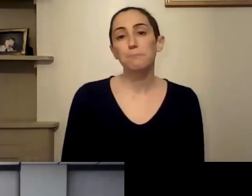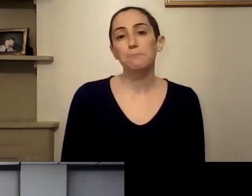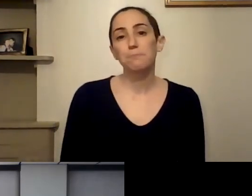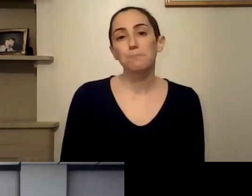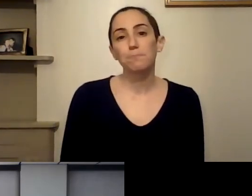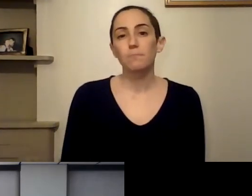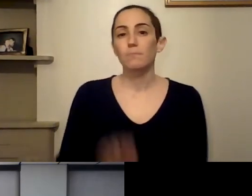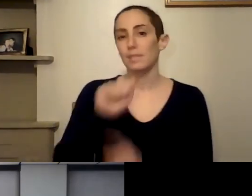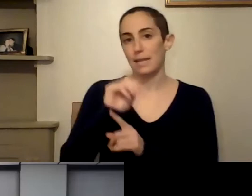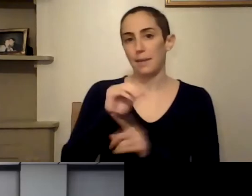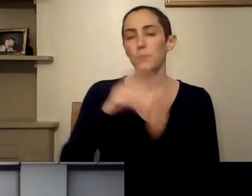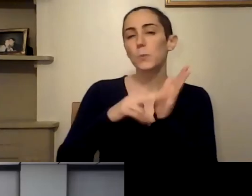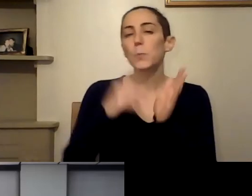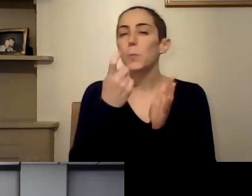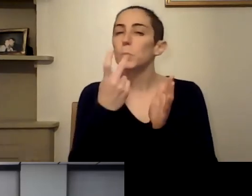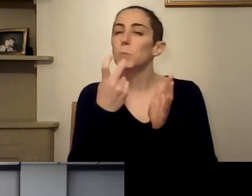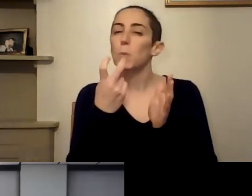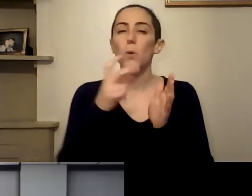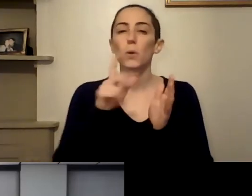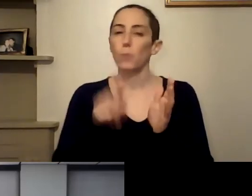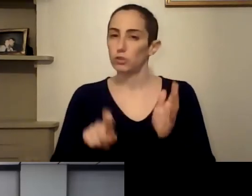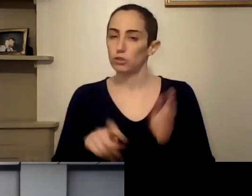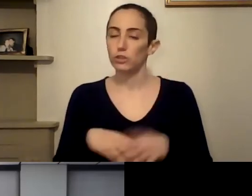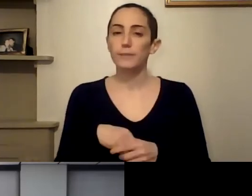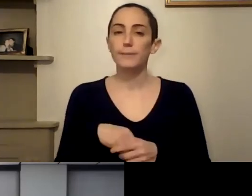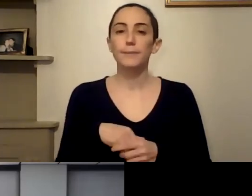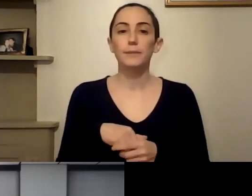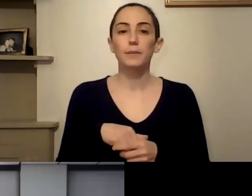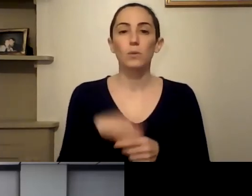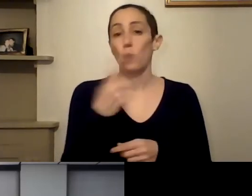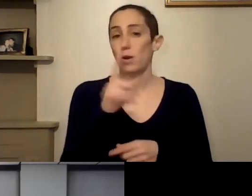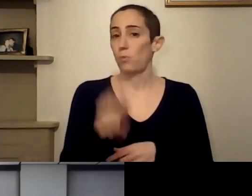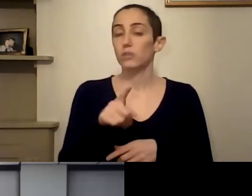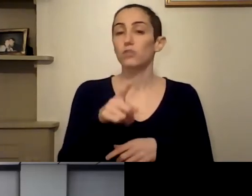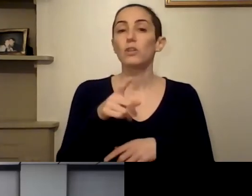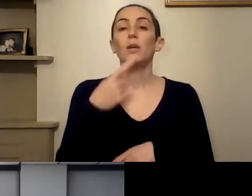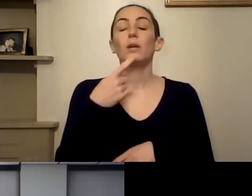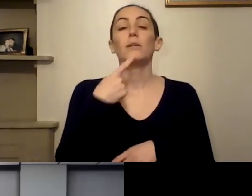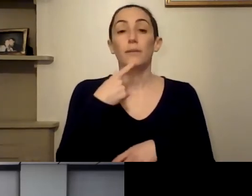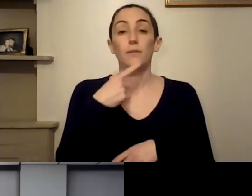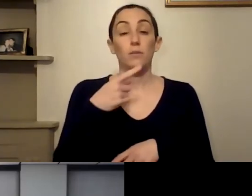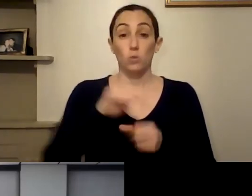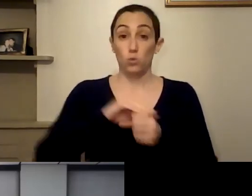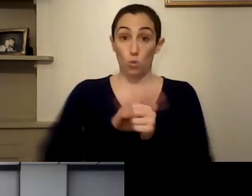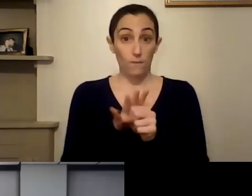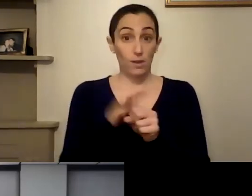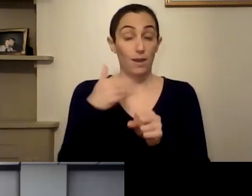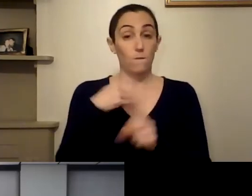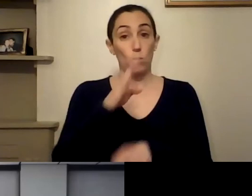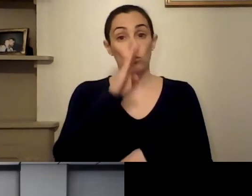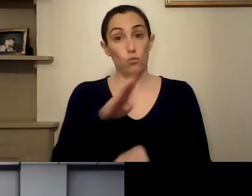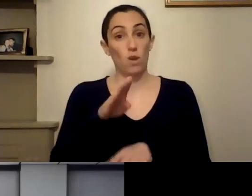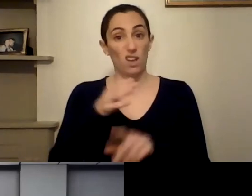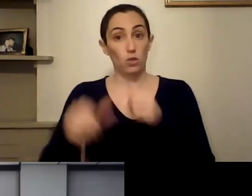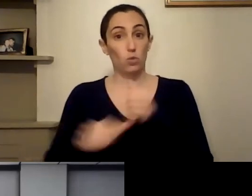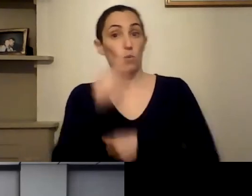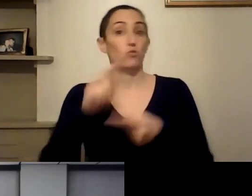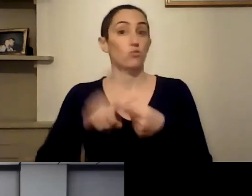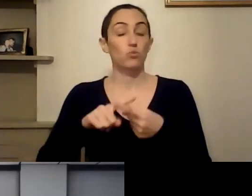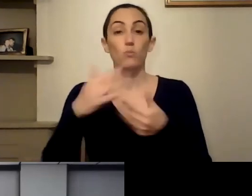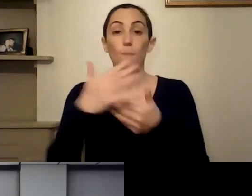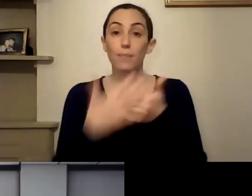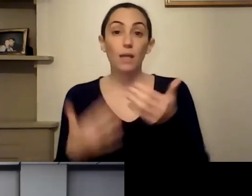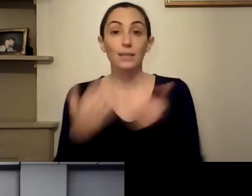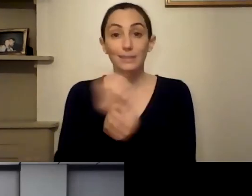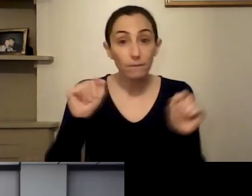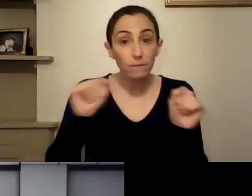We'll just do one or two more. One question is, does COVID have any direct threat to blood safety or general blood supply?